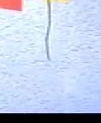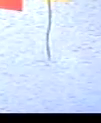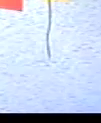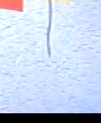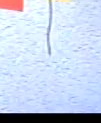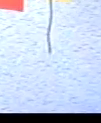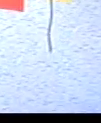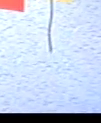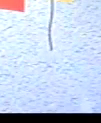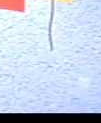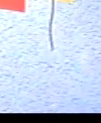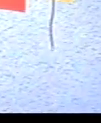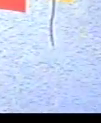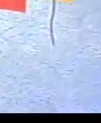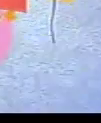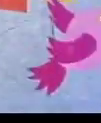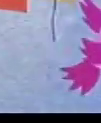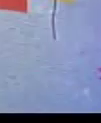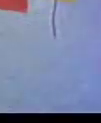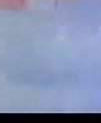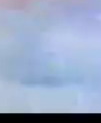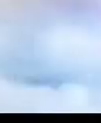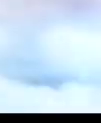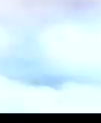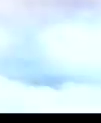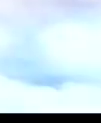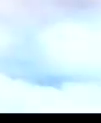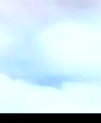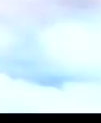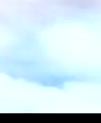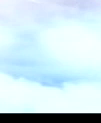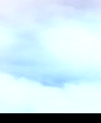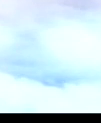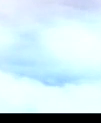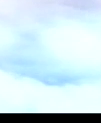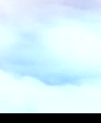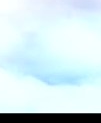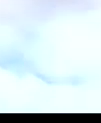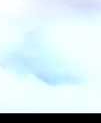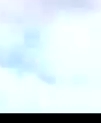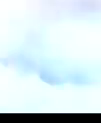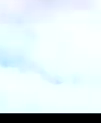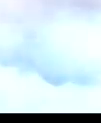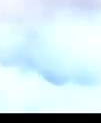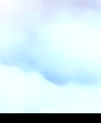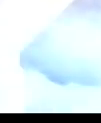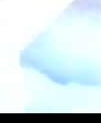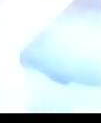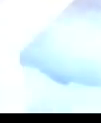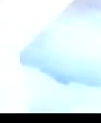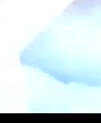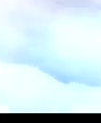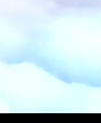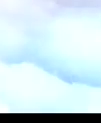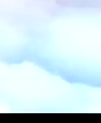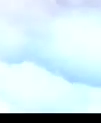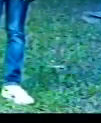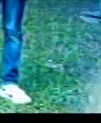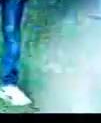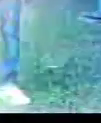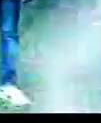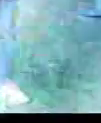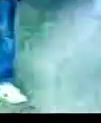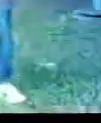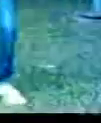the STARS program today and let Jesus help you shine like the star you were